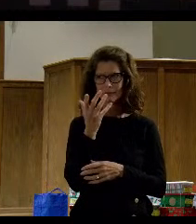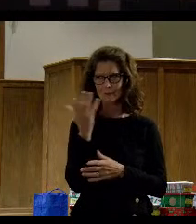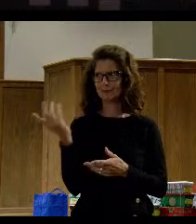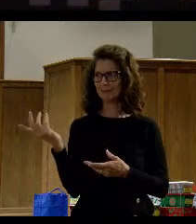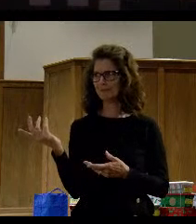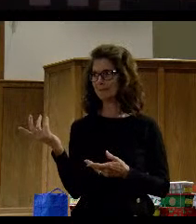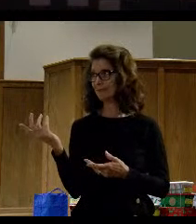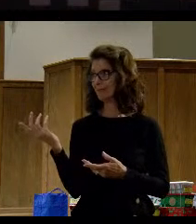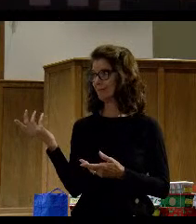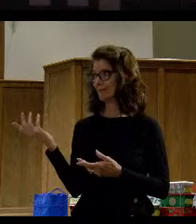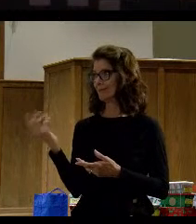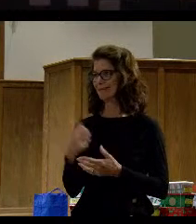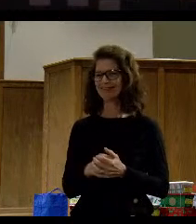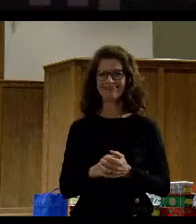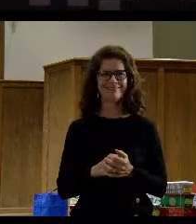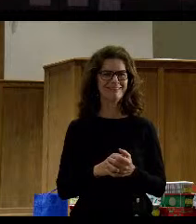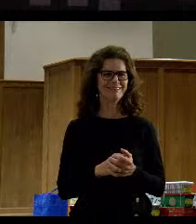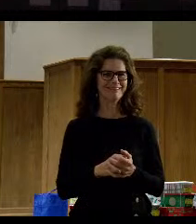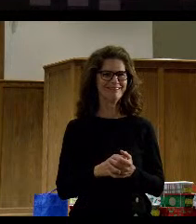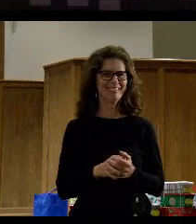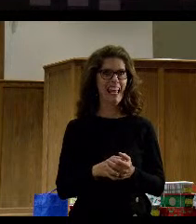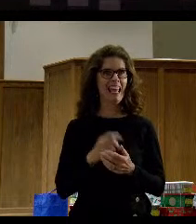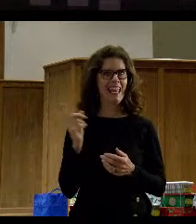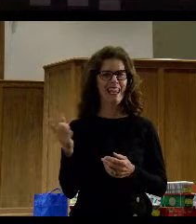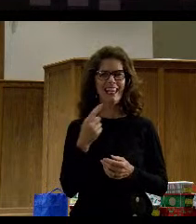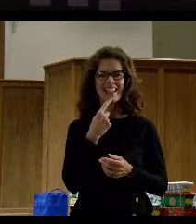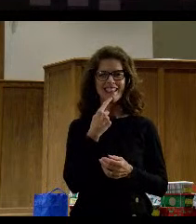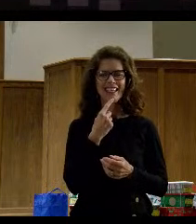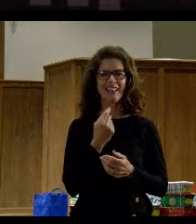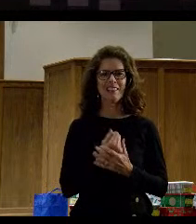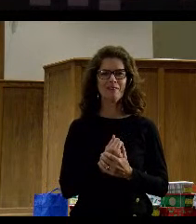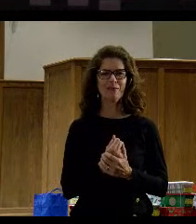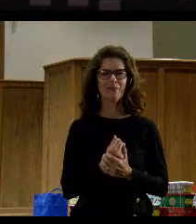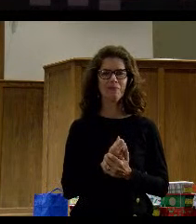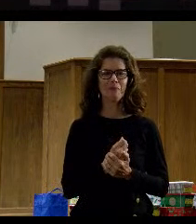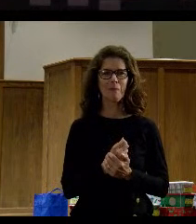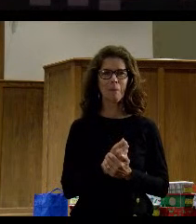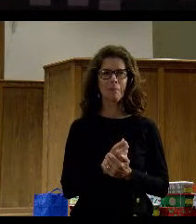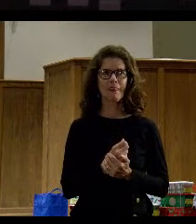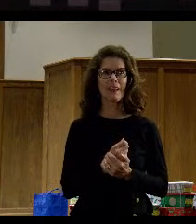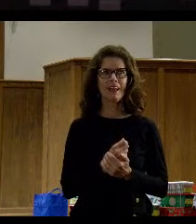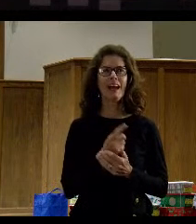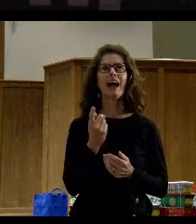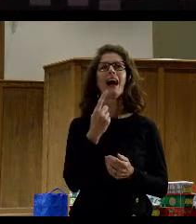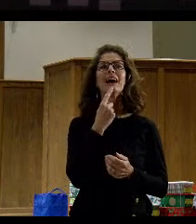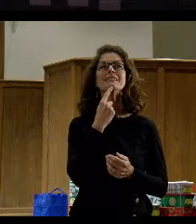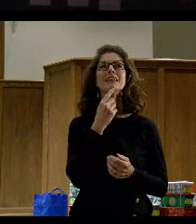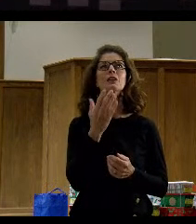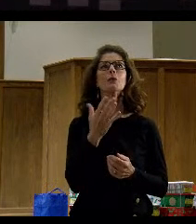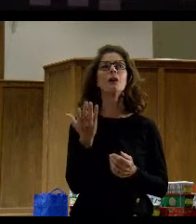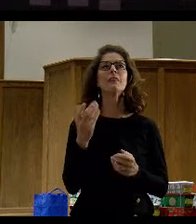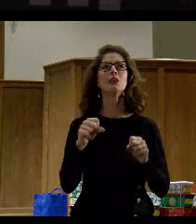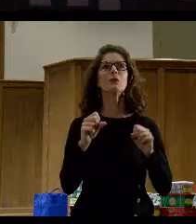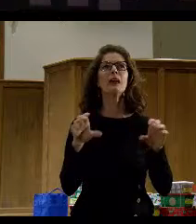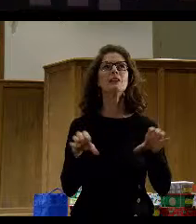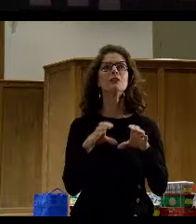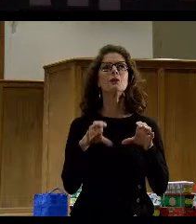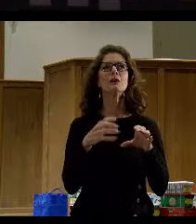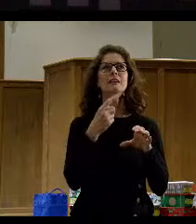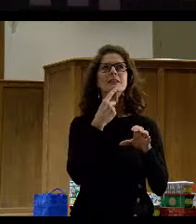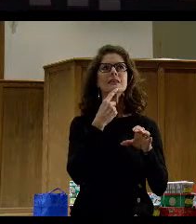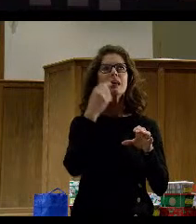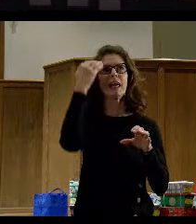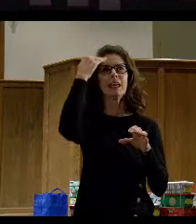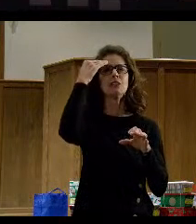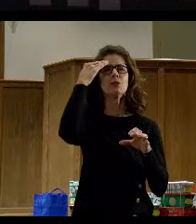and there's a lot to choose from, but he said, one of the points I made in this message is I said, one thing you can do to deal with your anger is to say in your